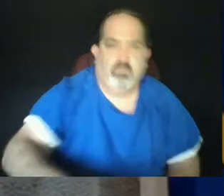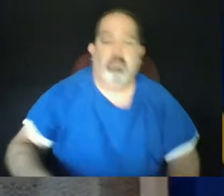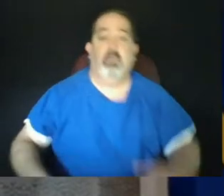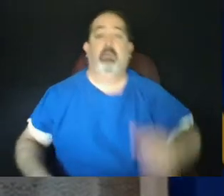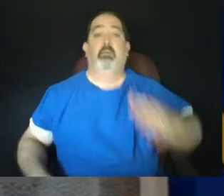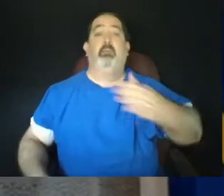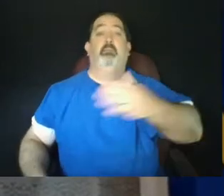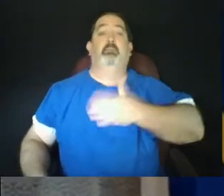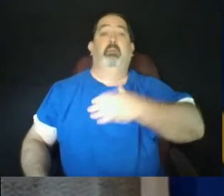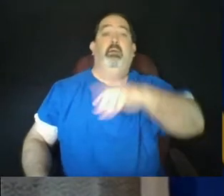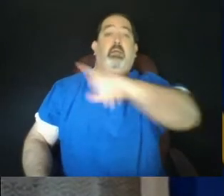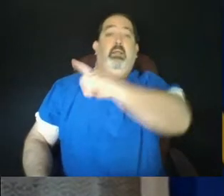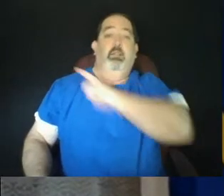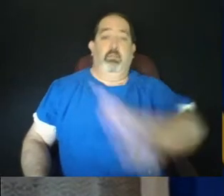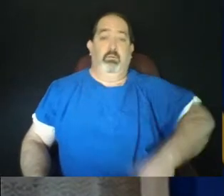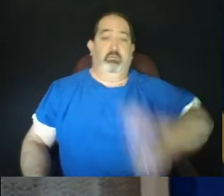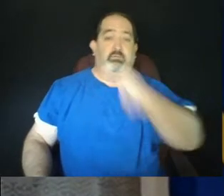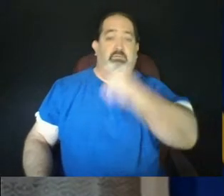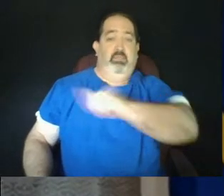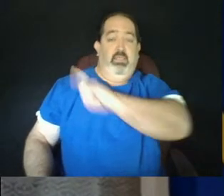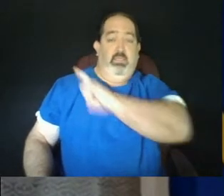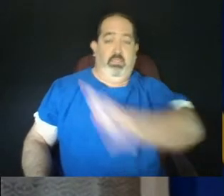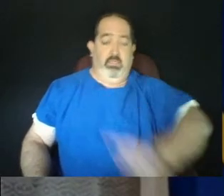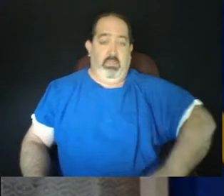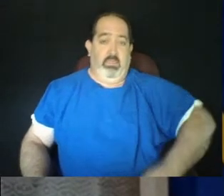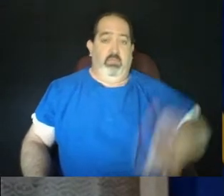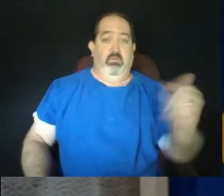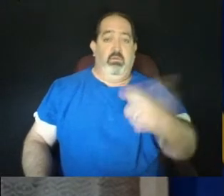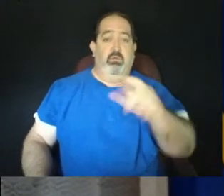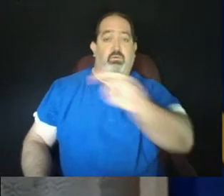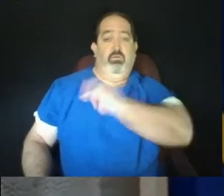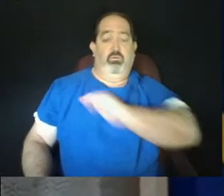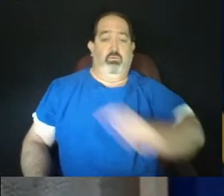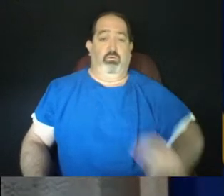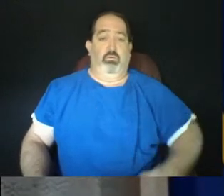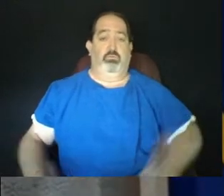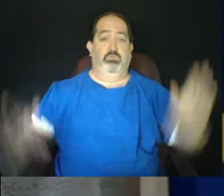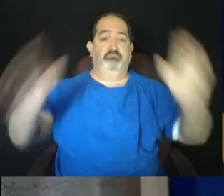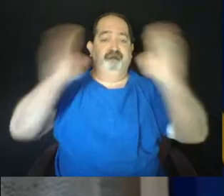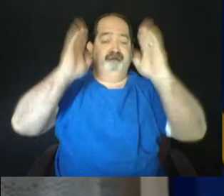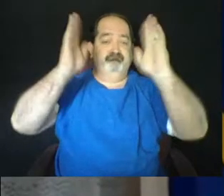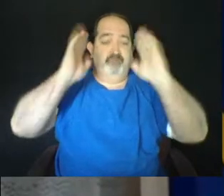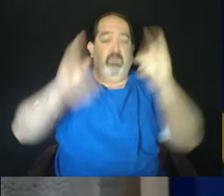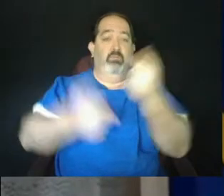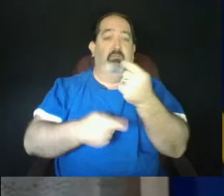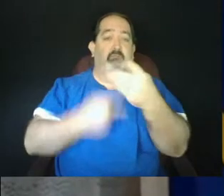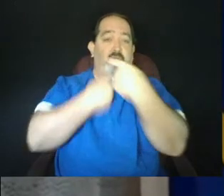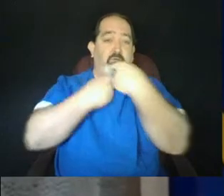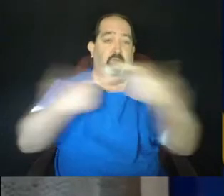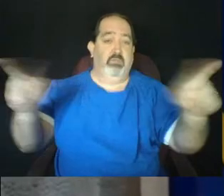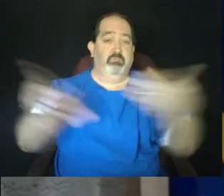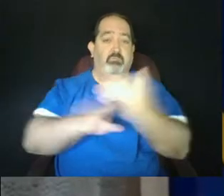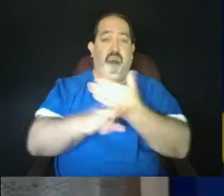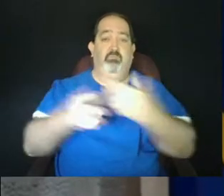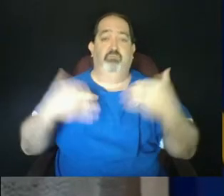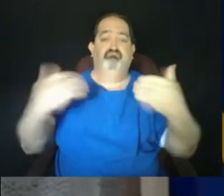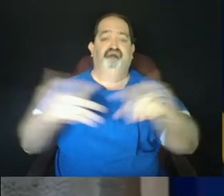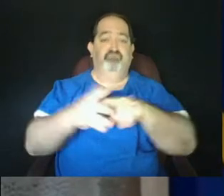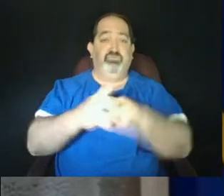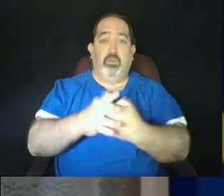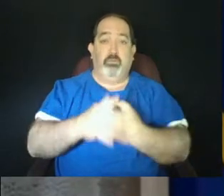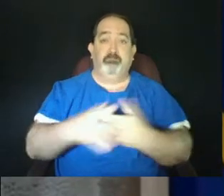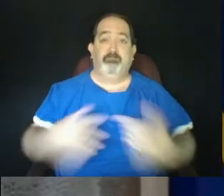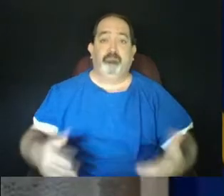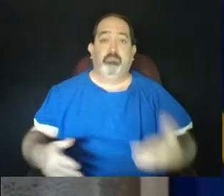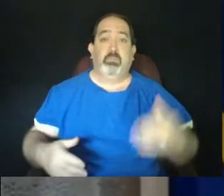My lords, ladies, and nobles, pray all attend. We have a few announcements to make before getting started.